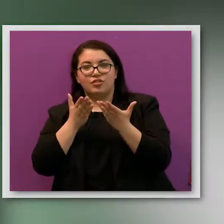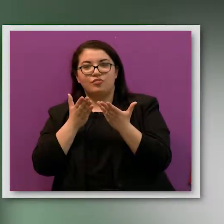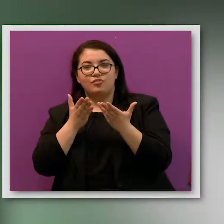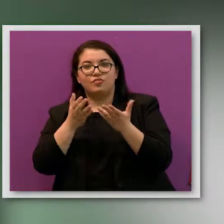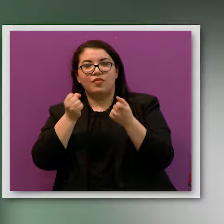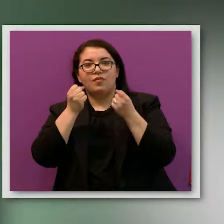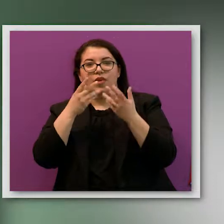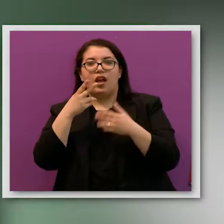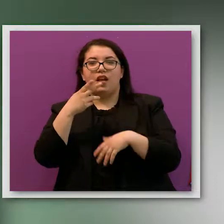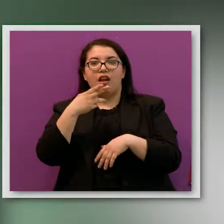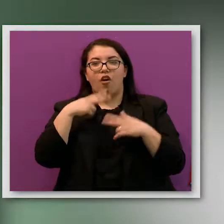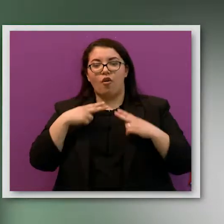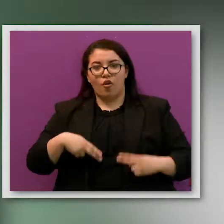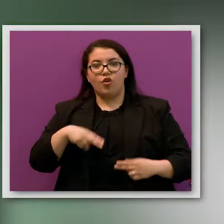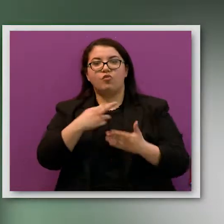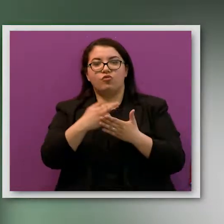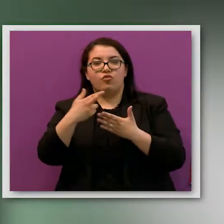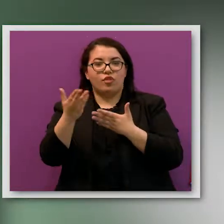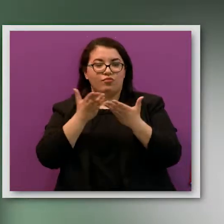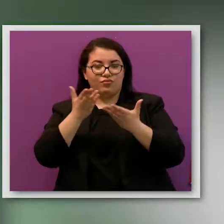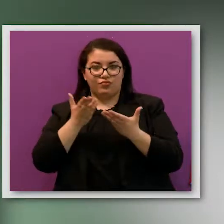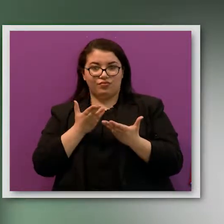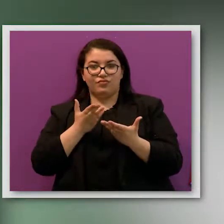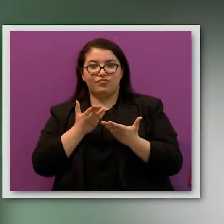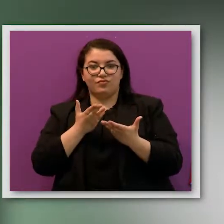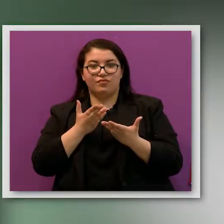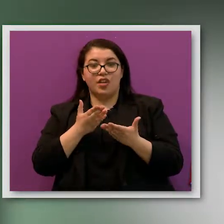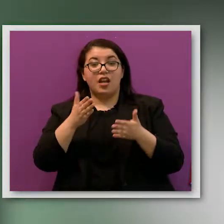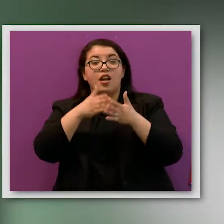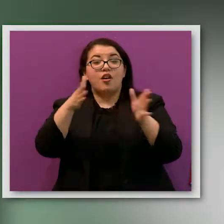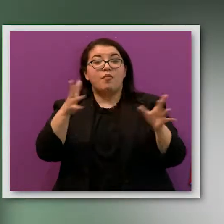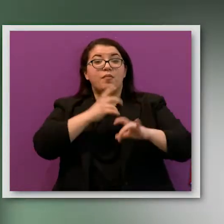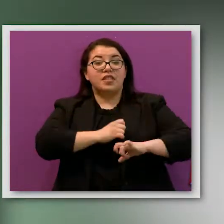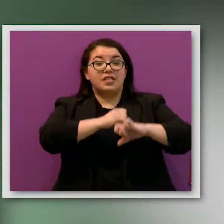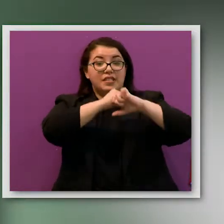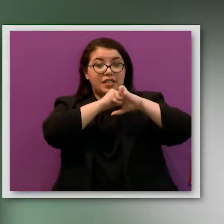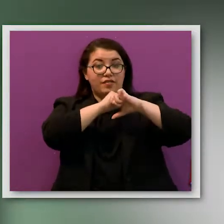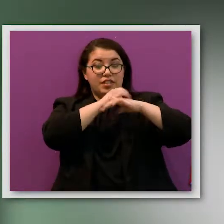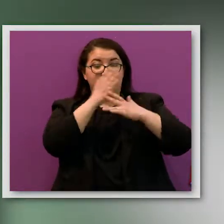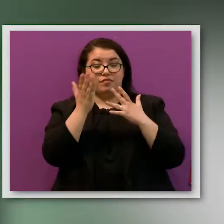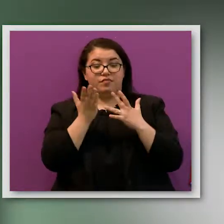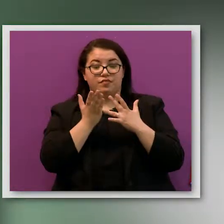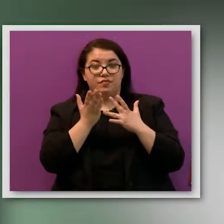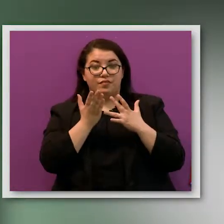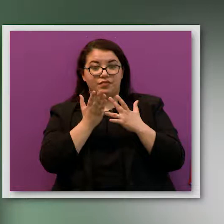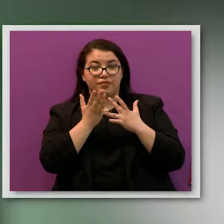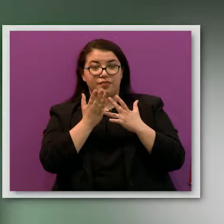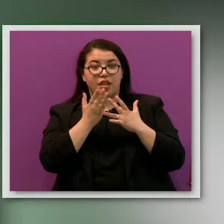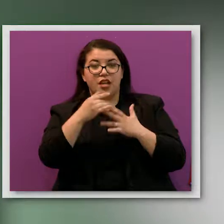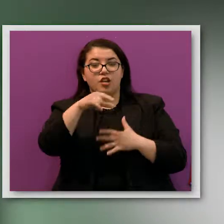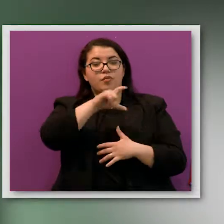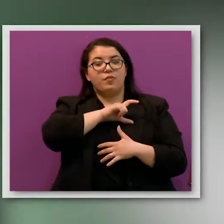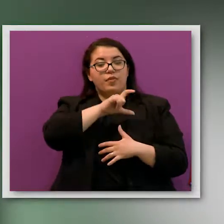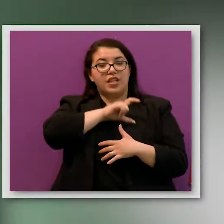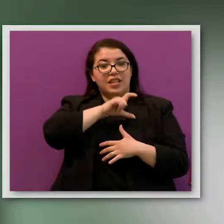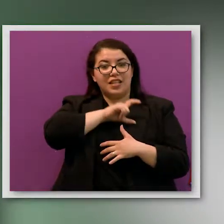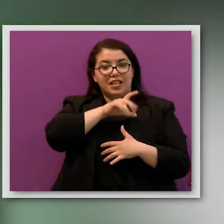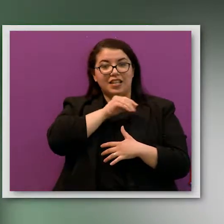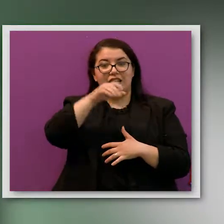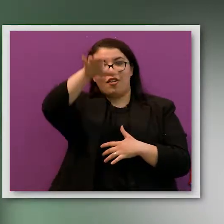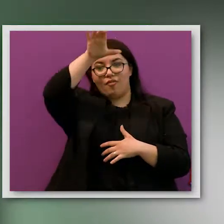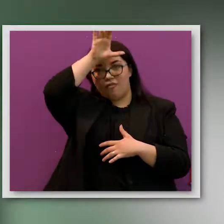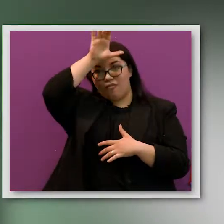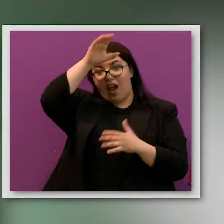of Human Resources. Public safety is the next largest share of the pie. This is your Metropolitan Police Department, this is your fire